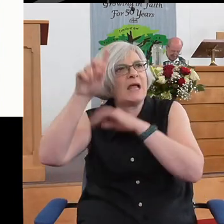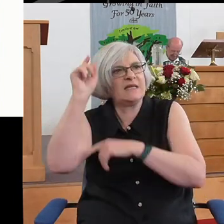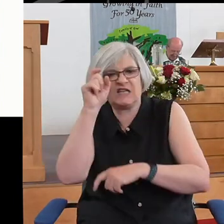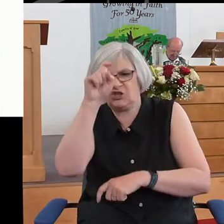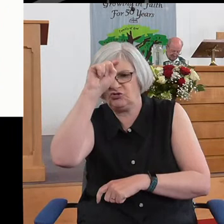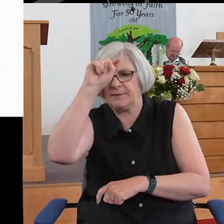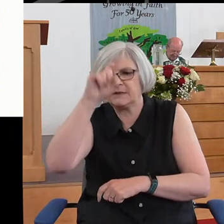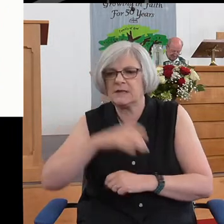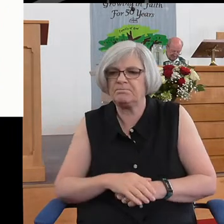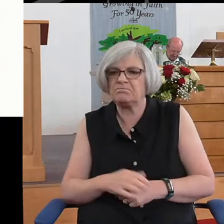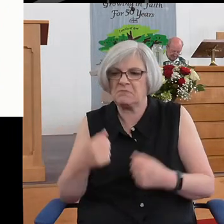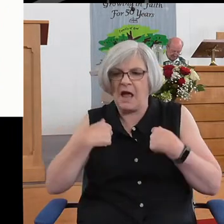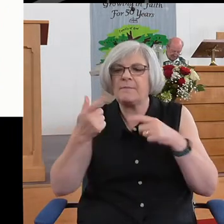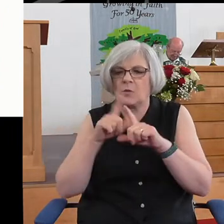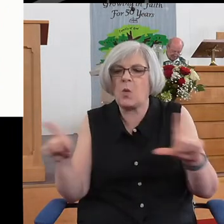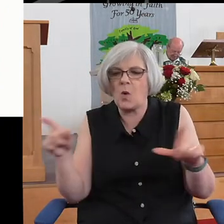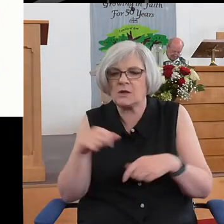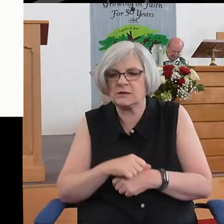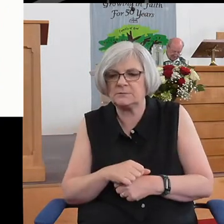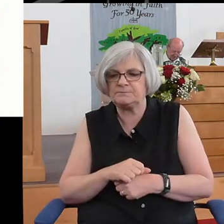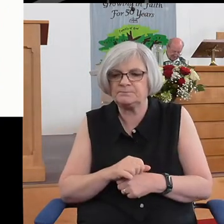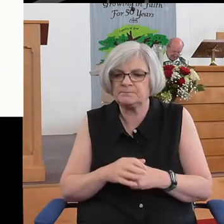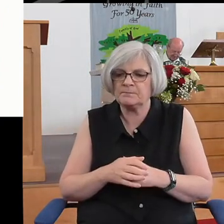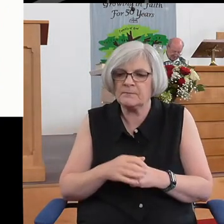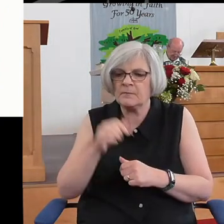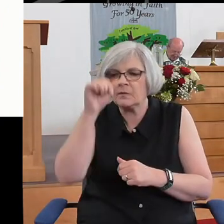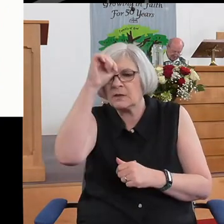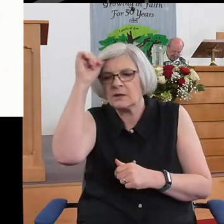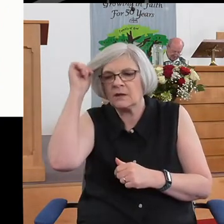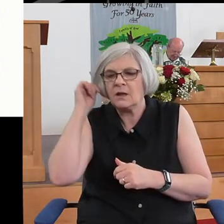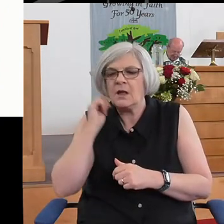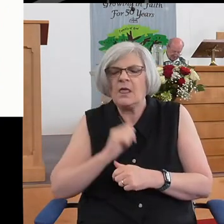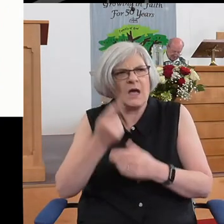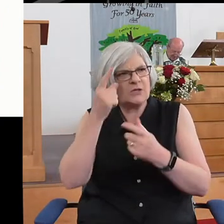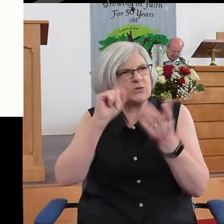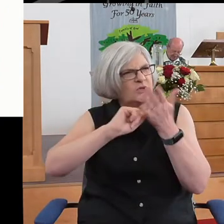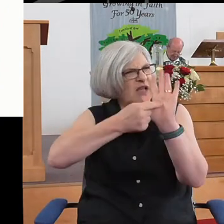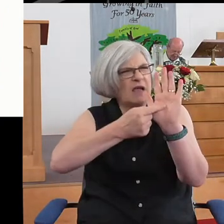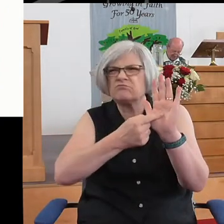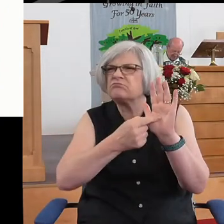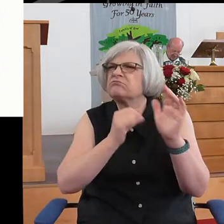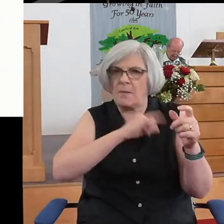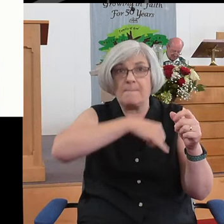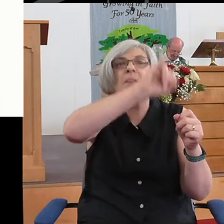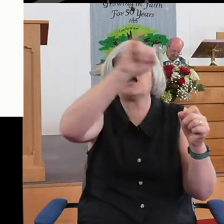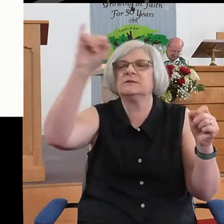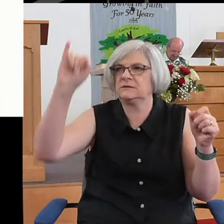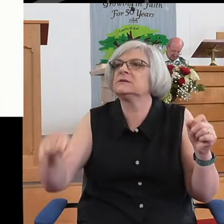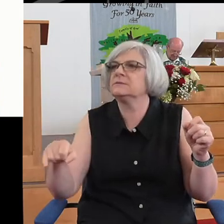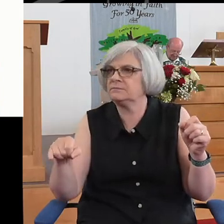Lord. The blood that will be a sign for you on the houses where you are.